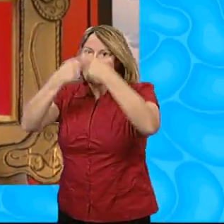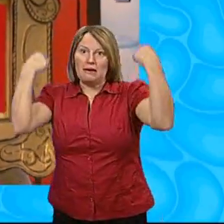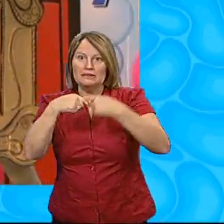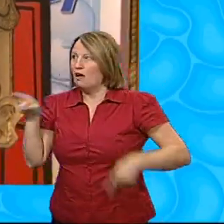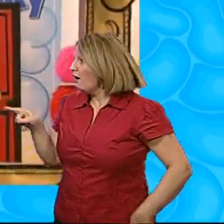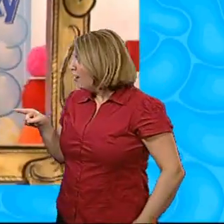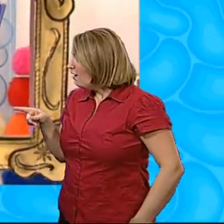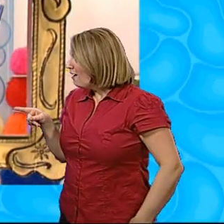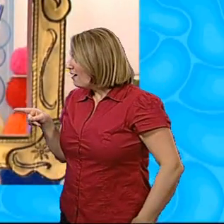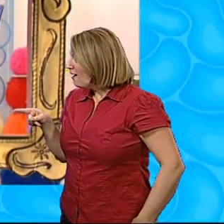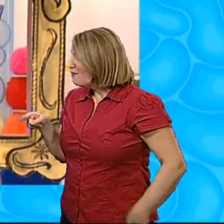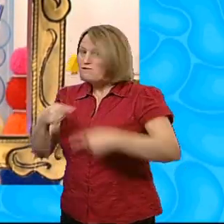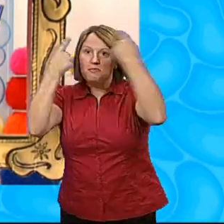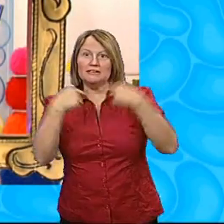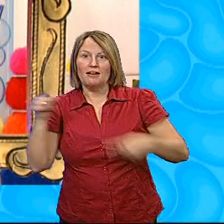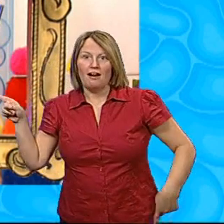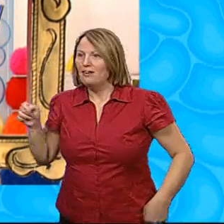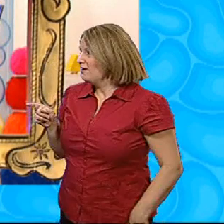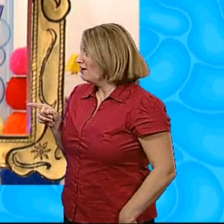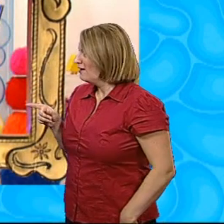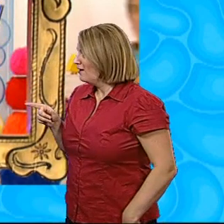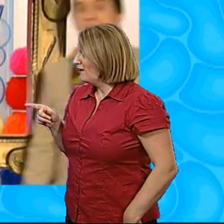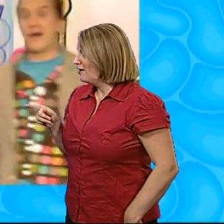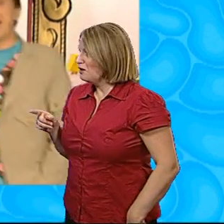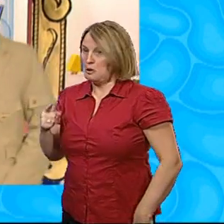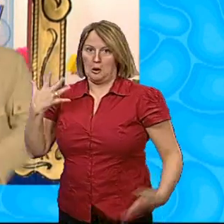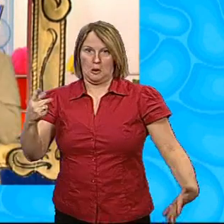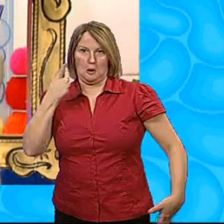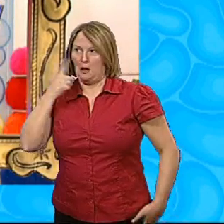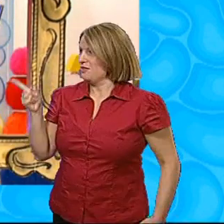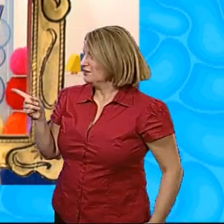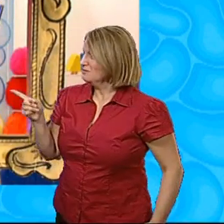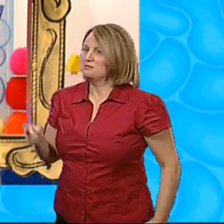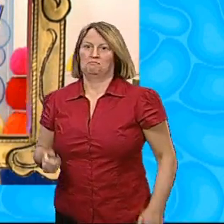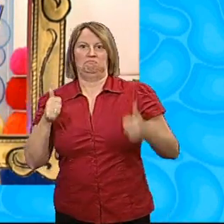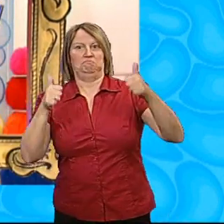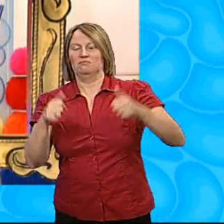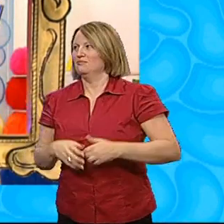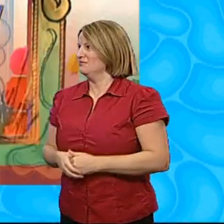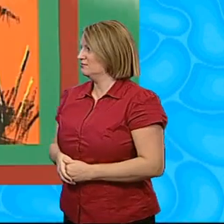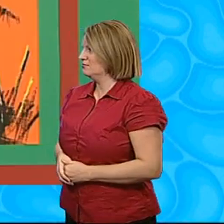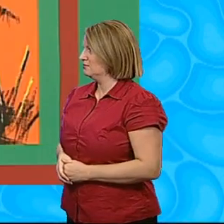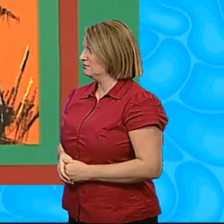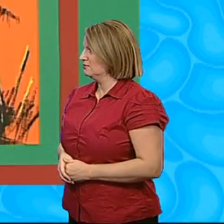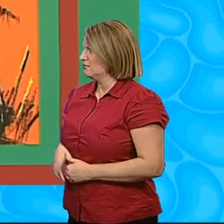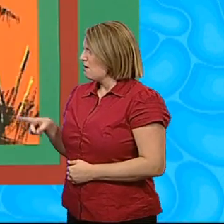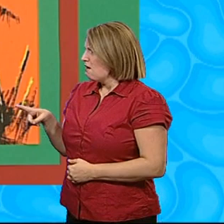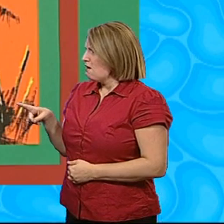Frame it! Frame it! Now have a look at this.